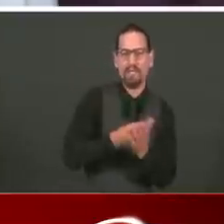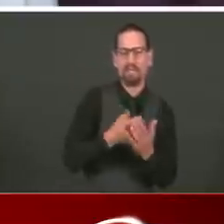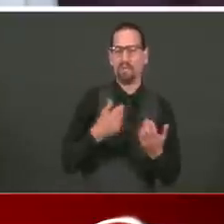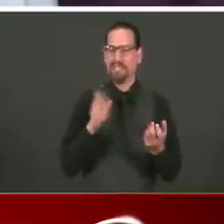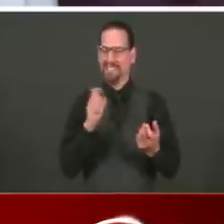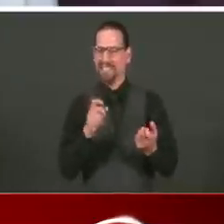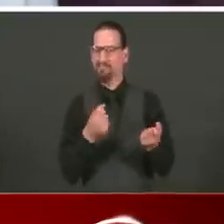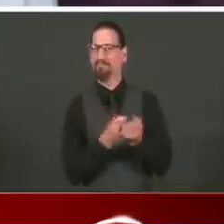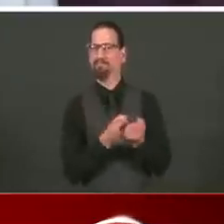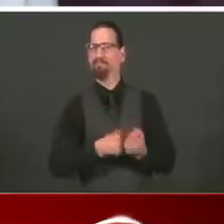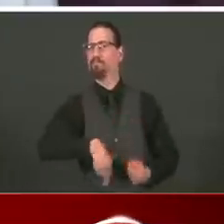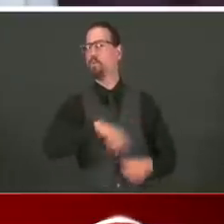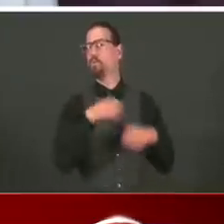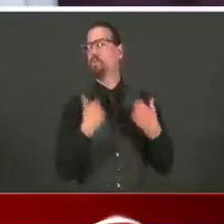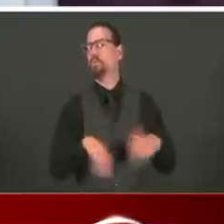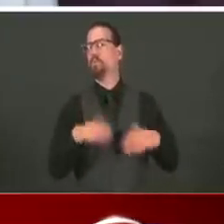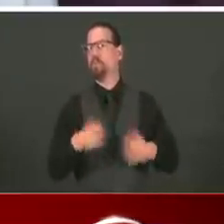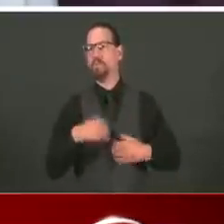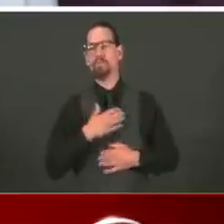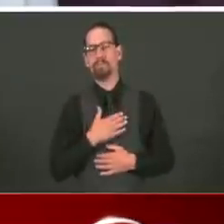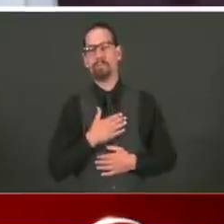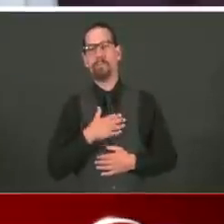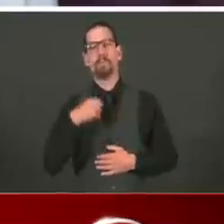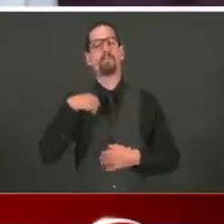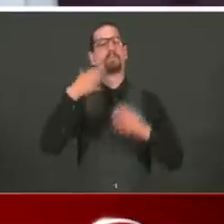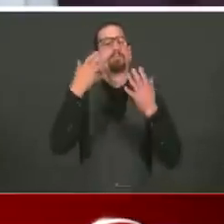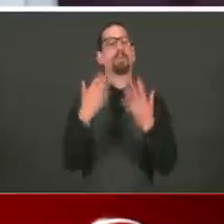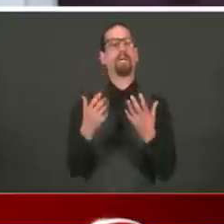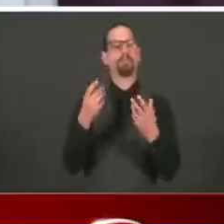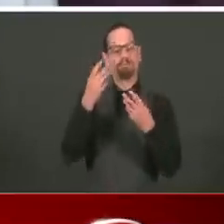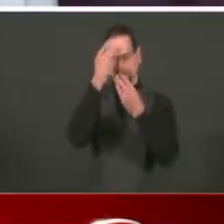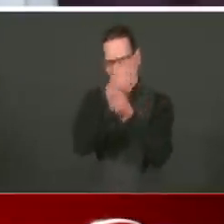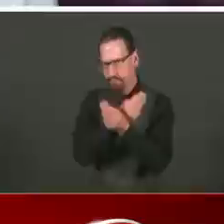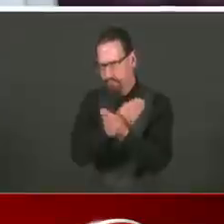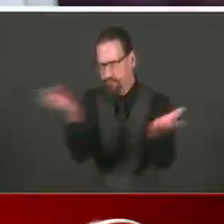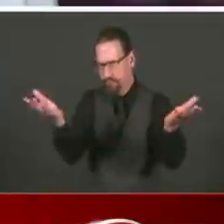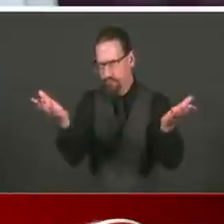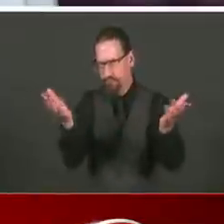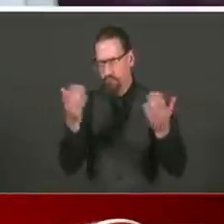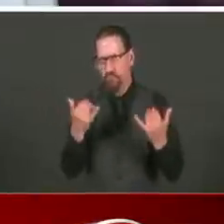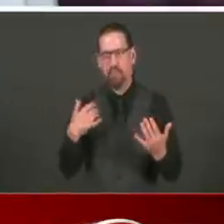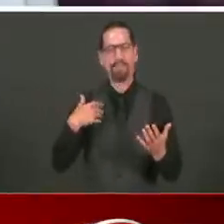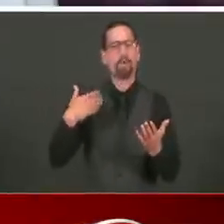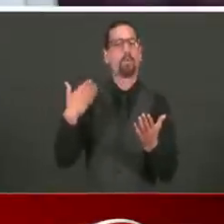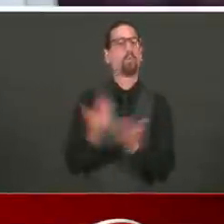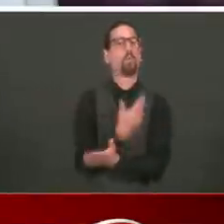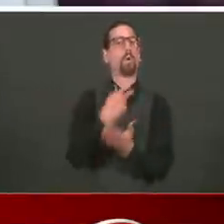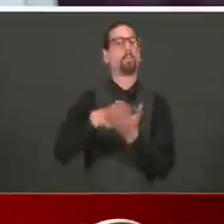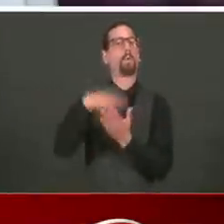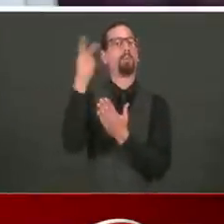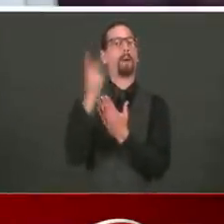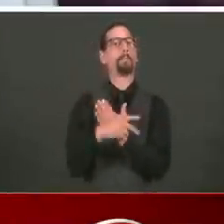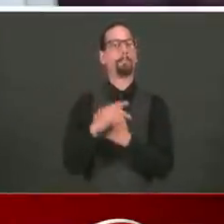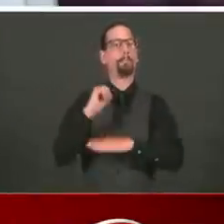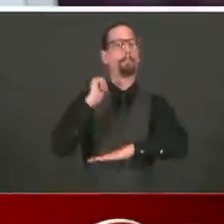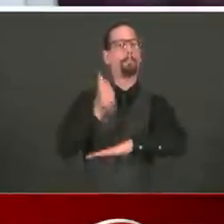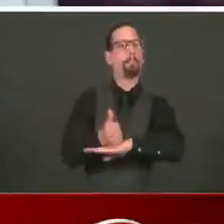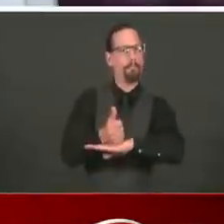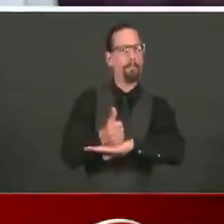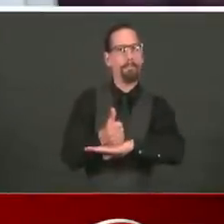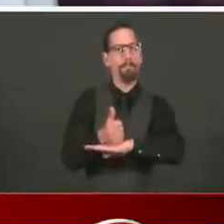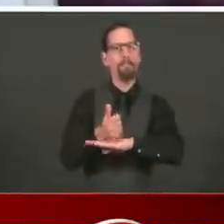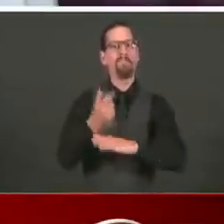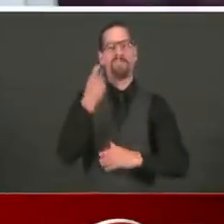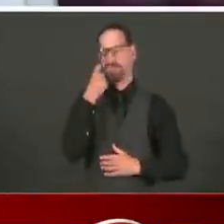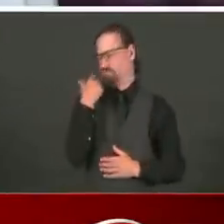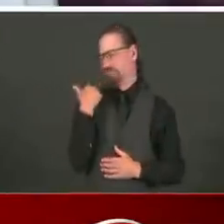end, I would like to share with you a new initiative that I'm rolling out now and that will get started next week to